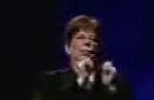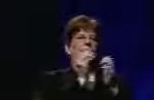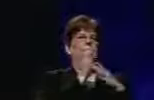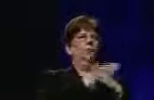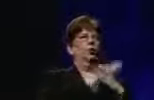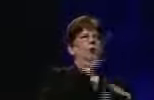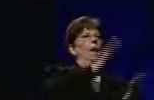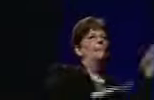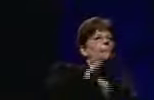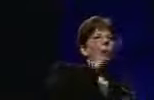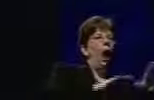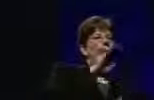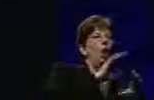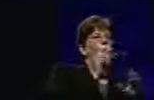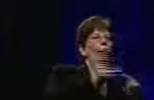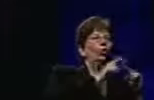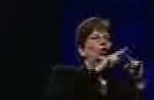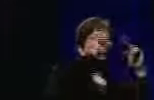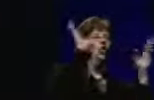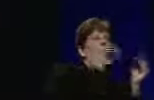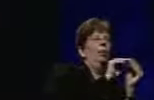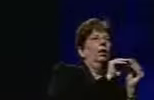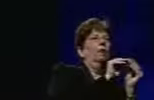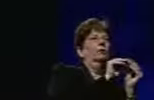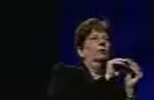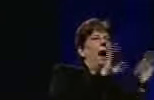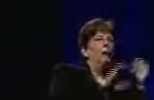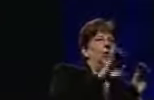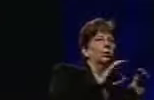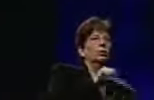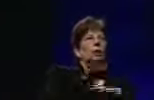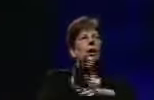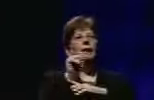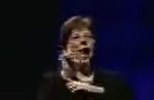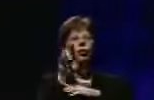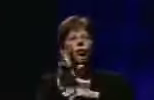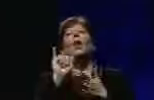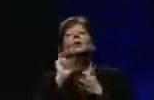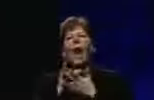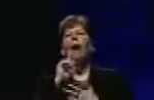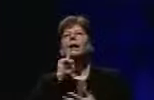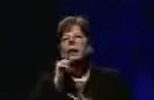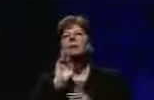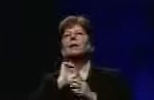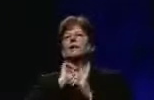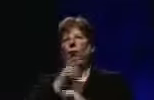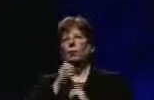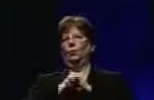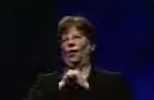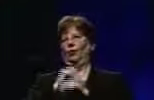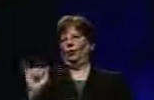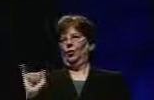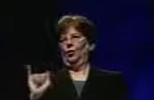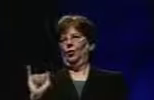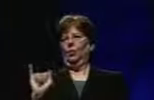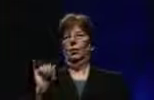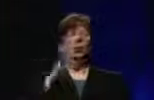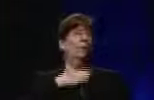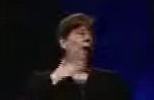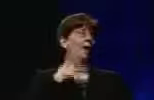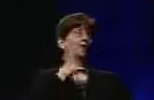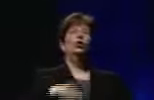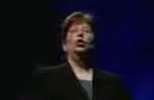bioaccumulative chemicals and cancers, that's environmental protection too. So as far as I'm concerned, you are some of the